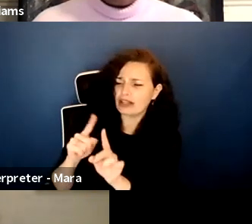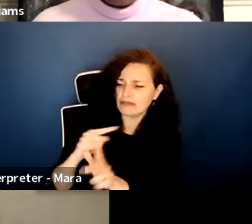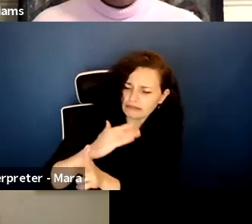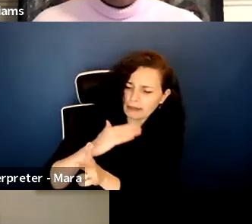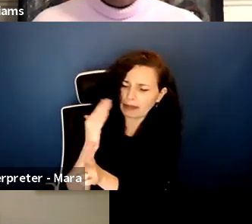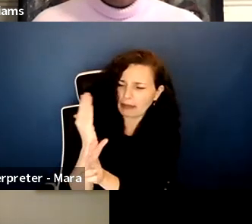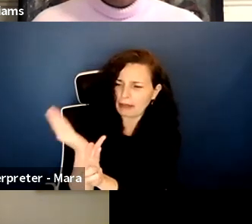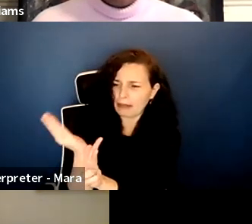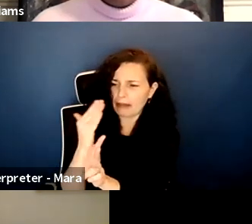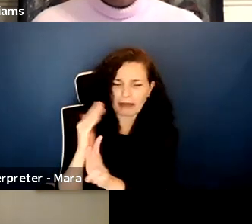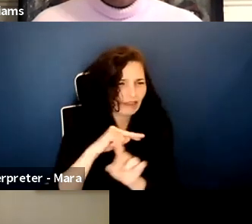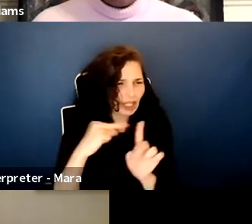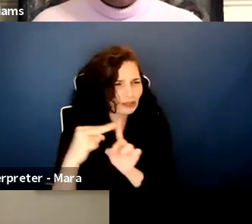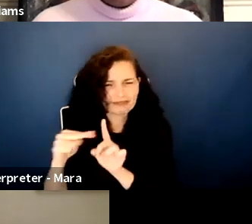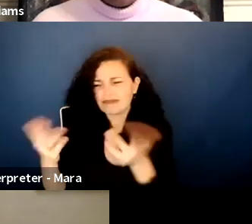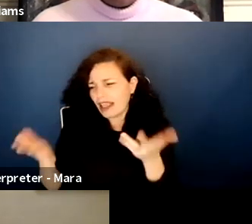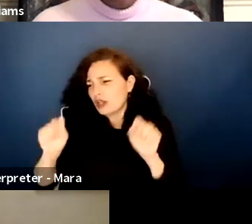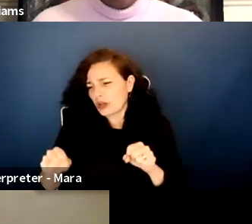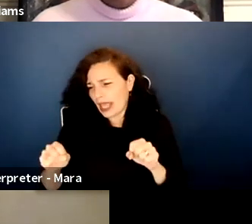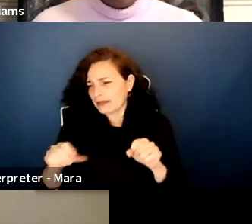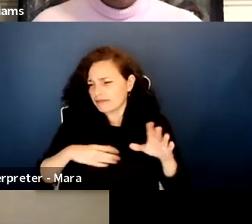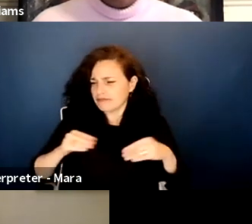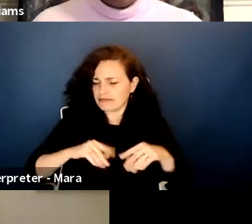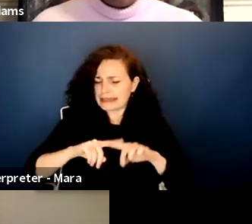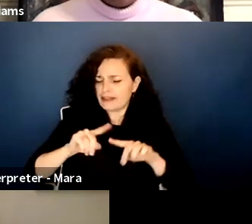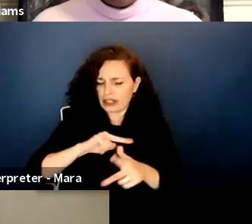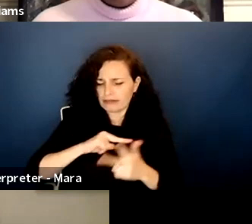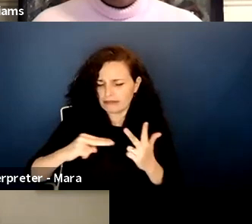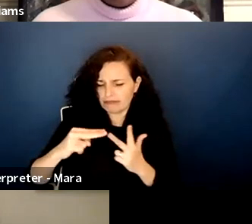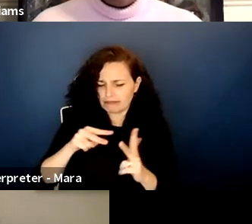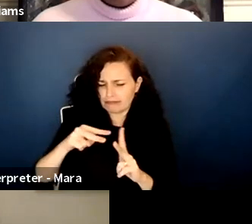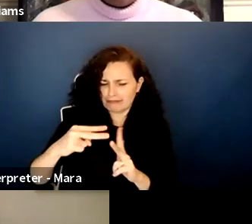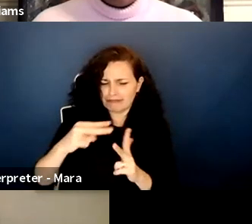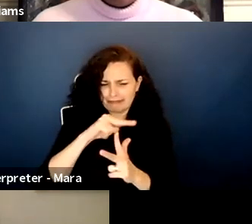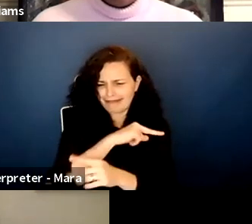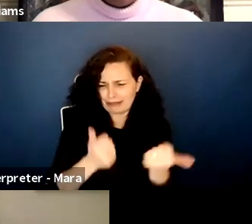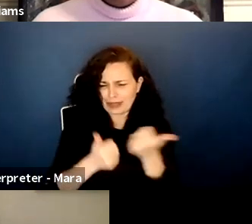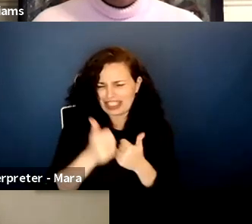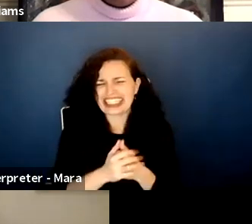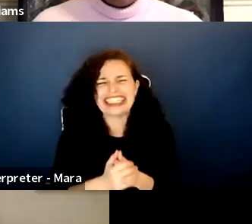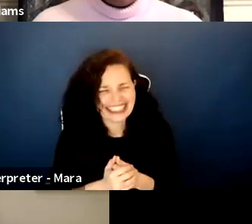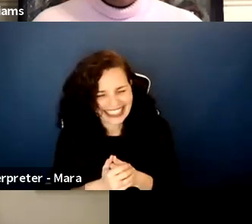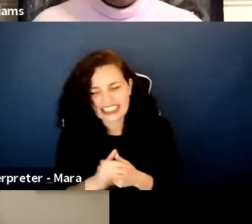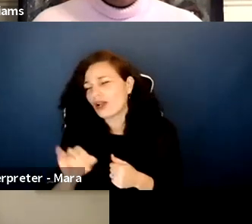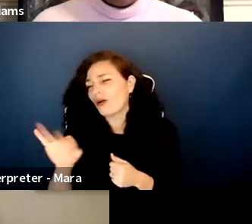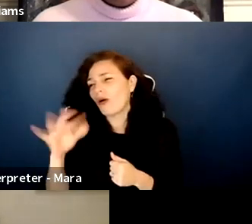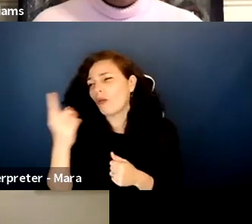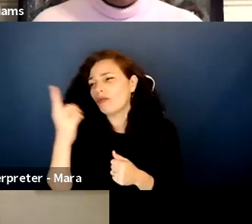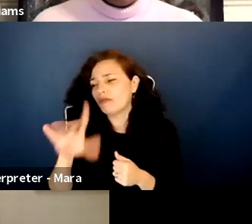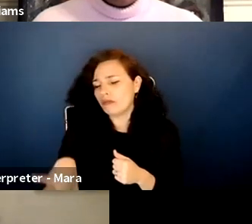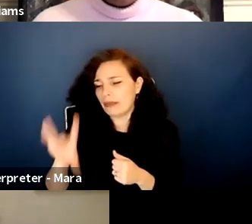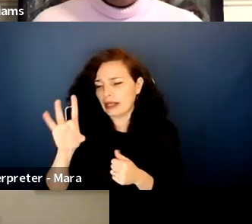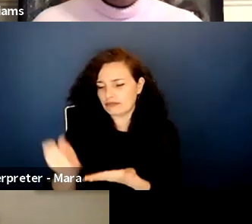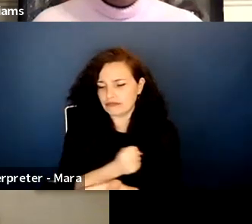you can go a bunch of different ways, but always taking your strongest, when you first pick up that script and you read that, who do I think